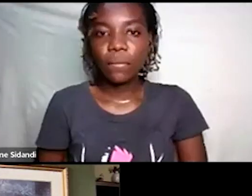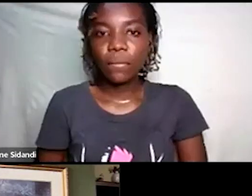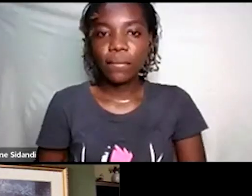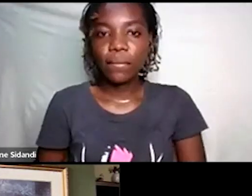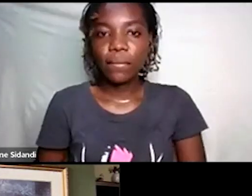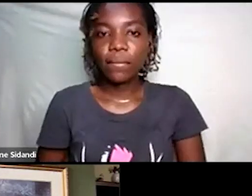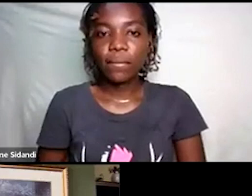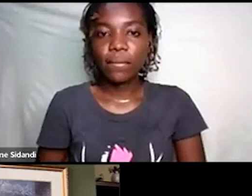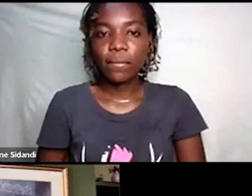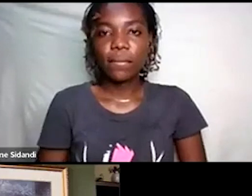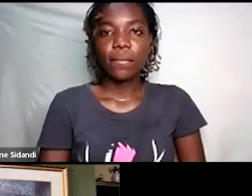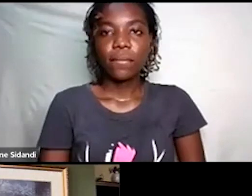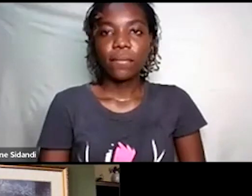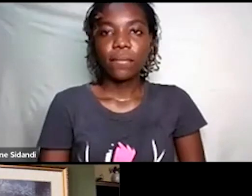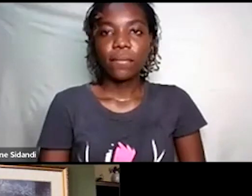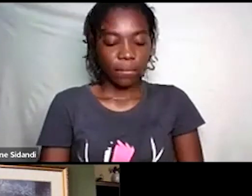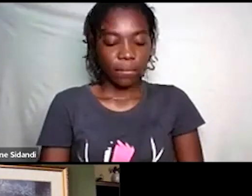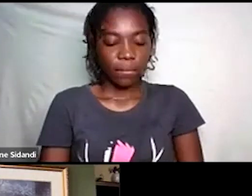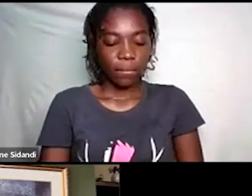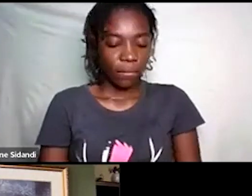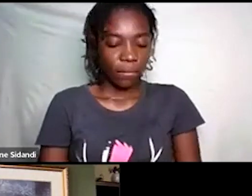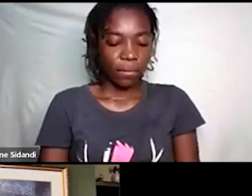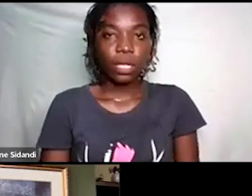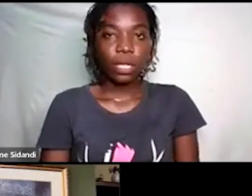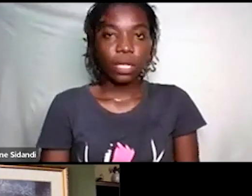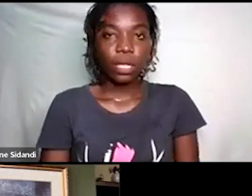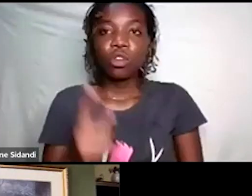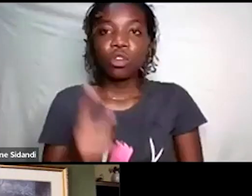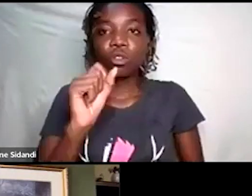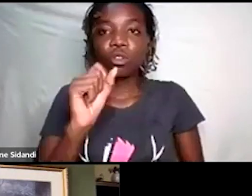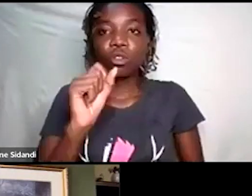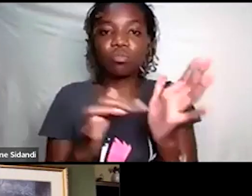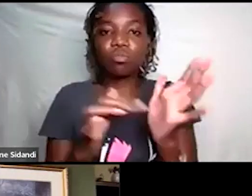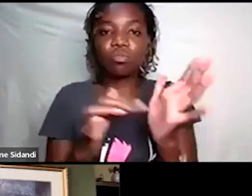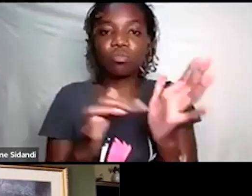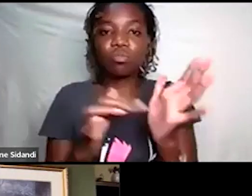You can unmute yourself if you wanted to speak.